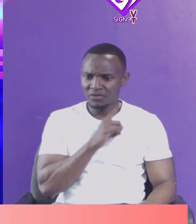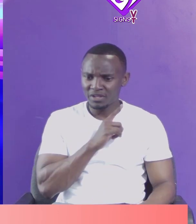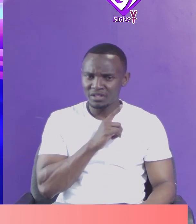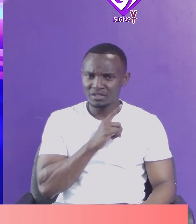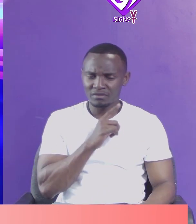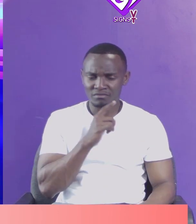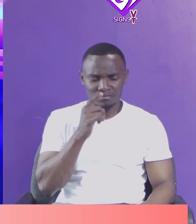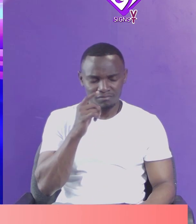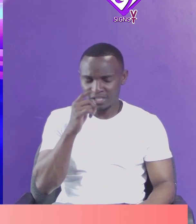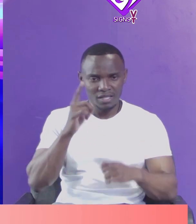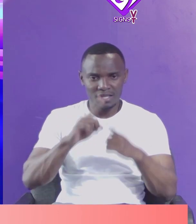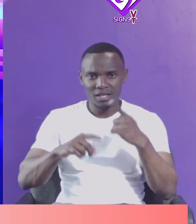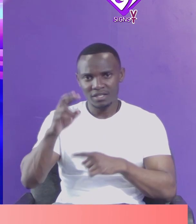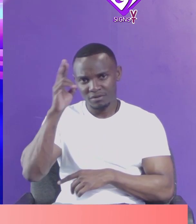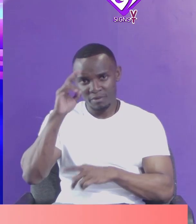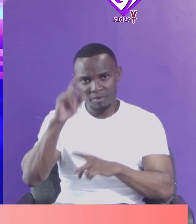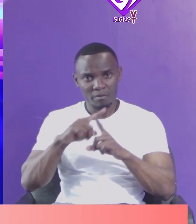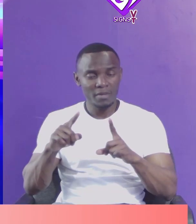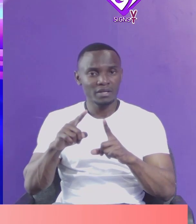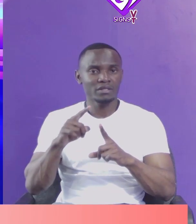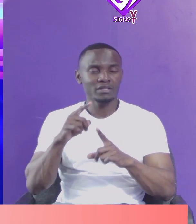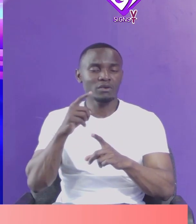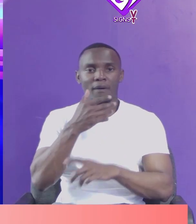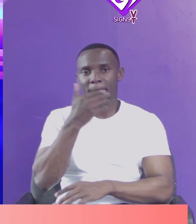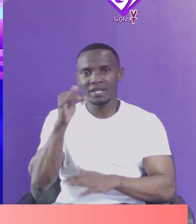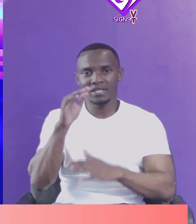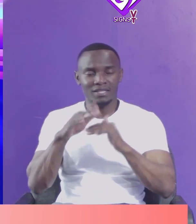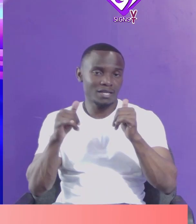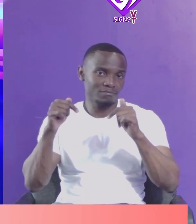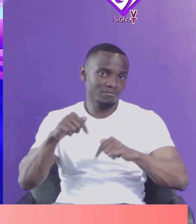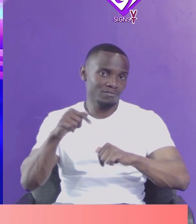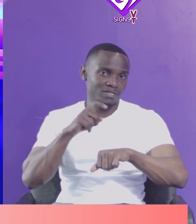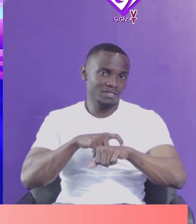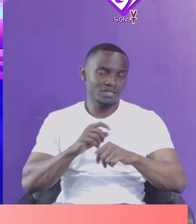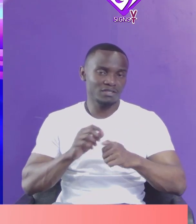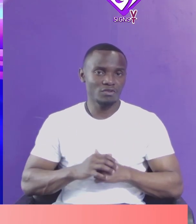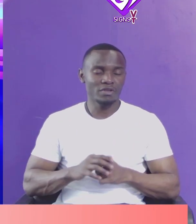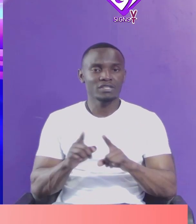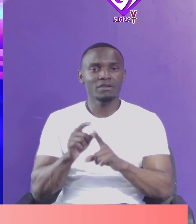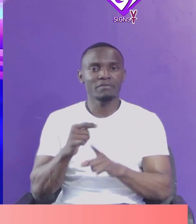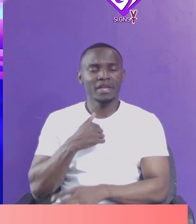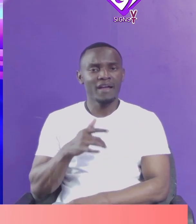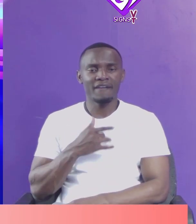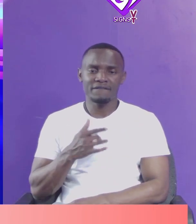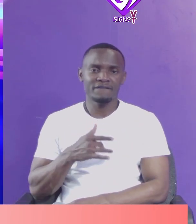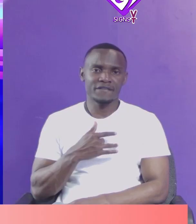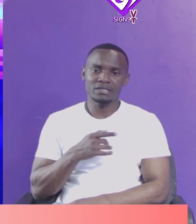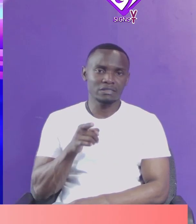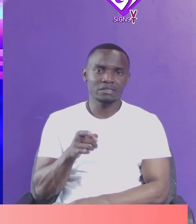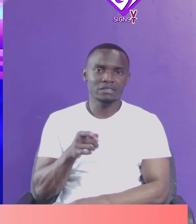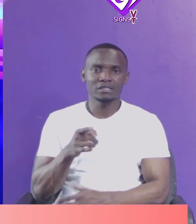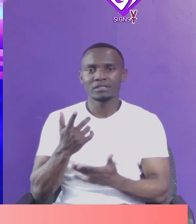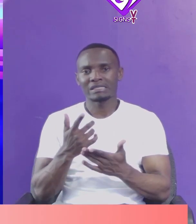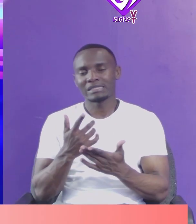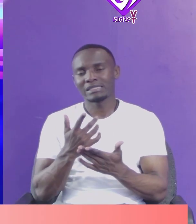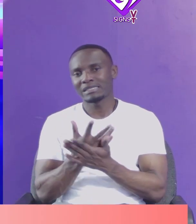but I think they really did better. Yeah. So looking into this particular season, I feel like it's more the dynamics. Yeah. Kind of something's